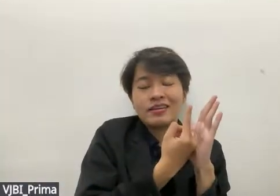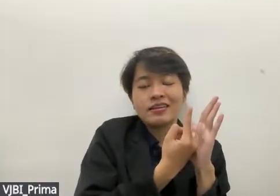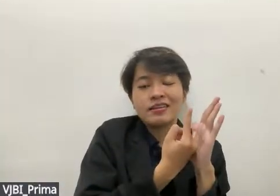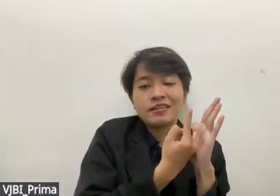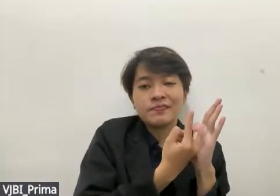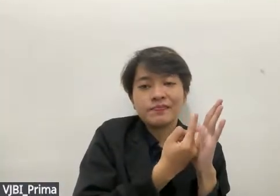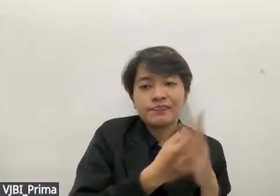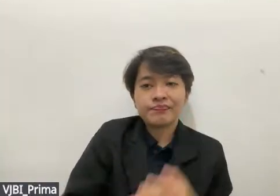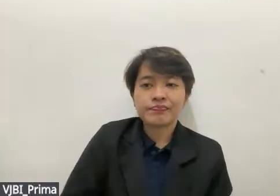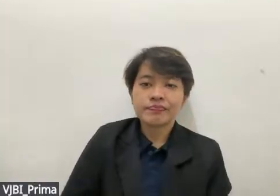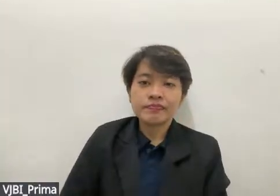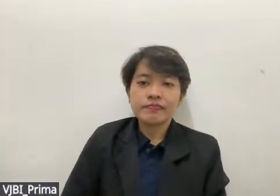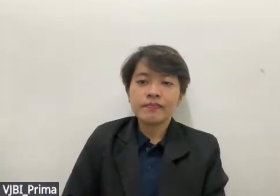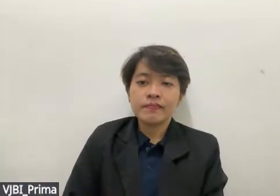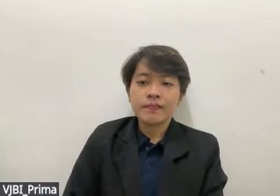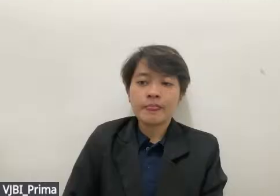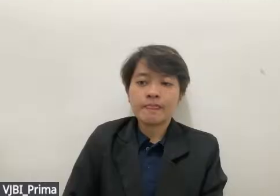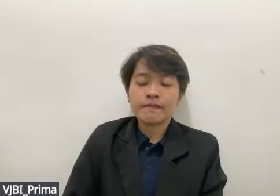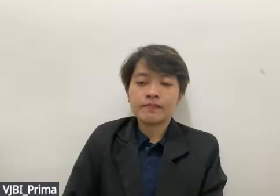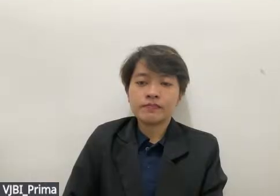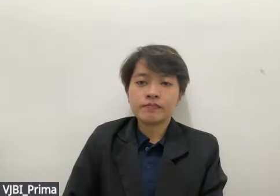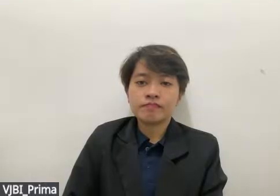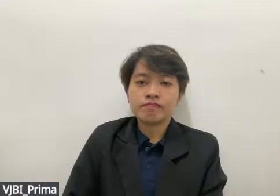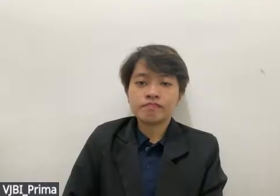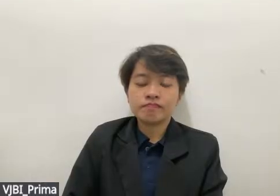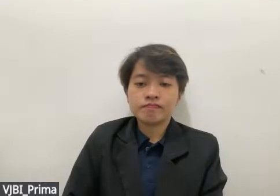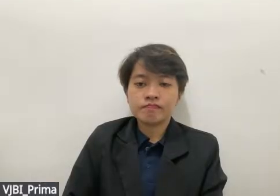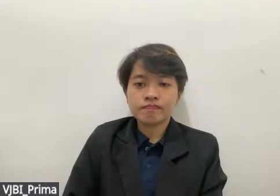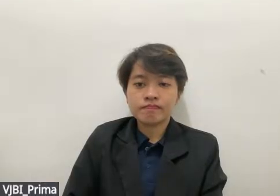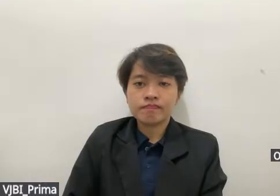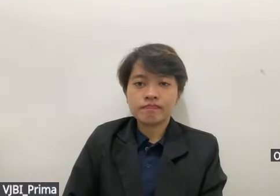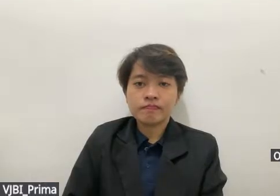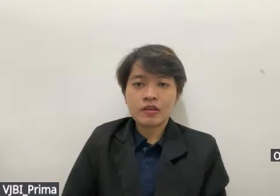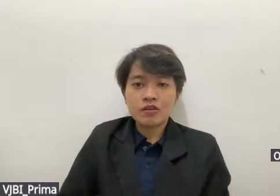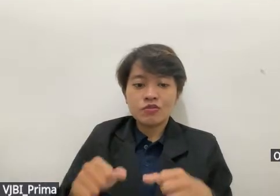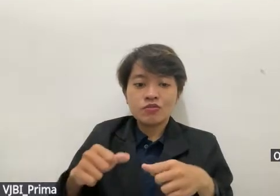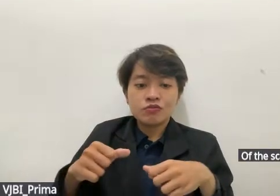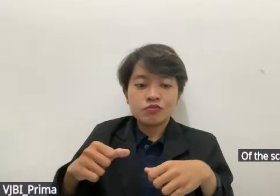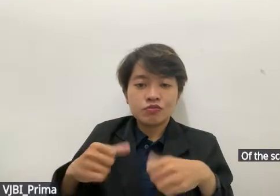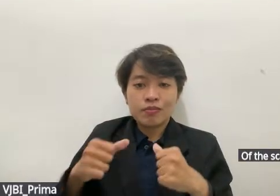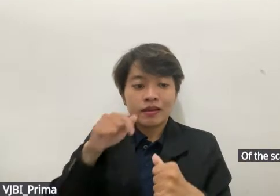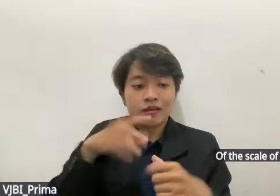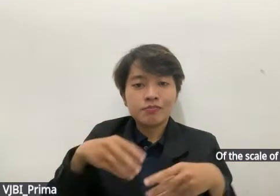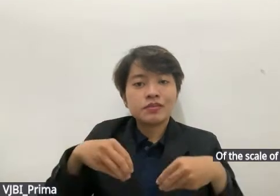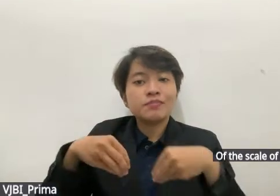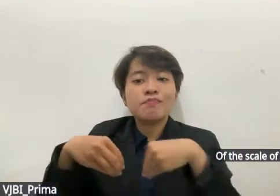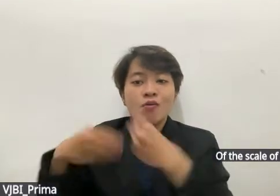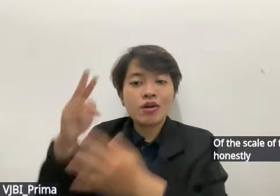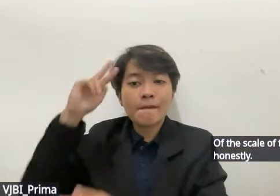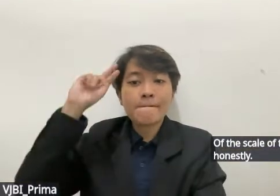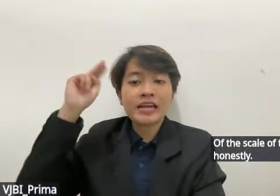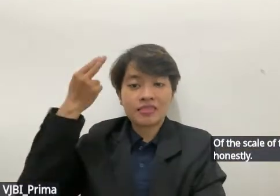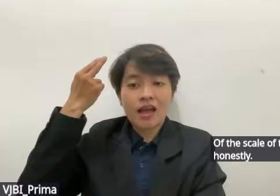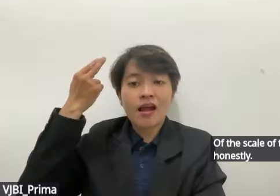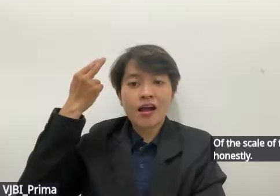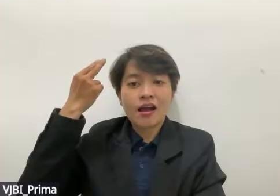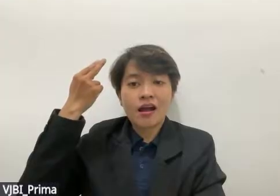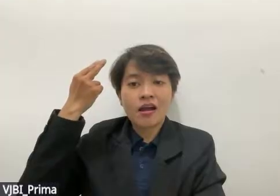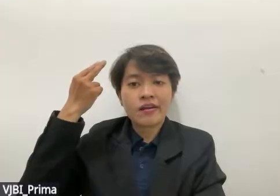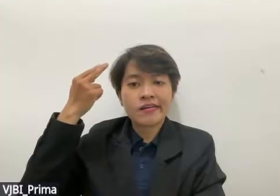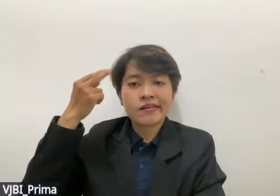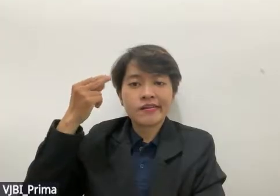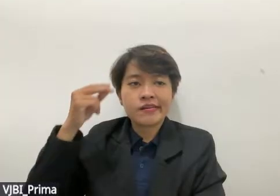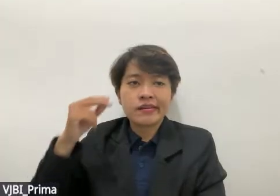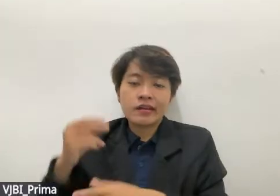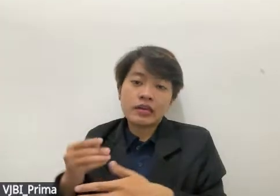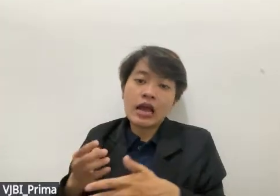scale of this that you can take to the administration. Otherwise, honestly, they're just going to say, nope,